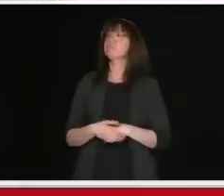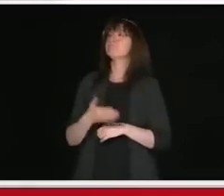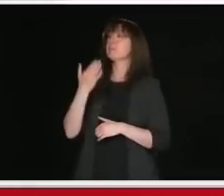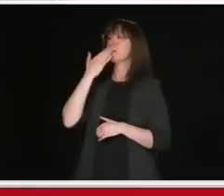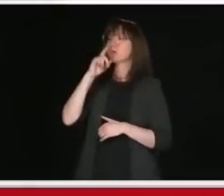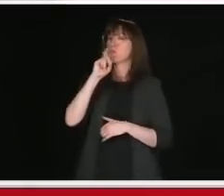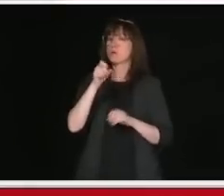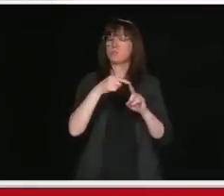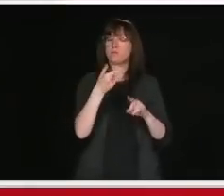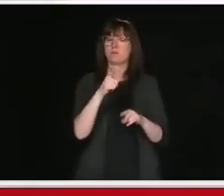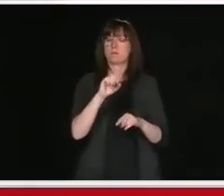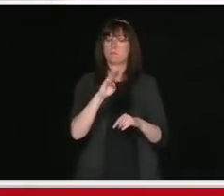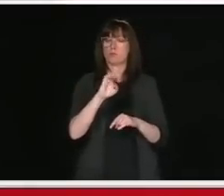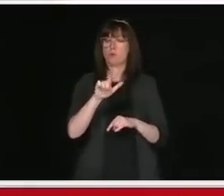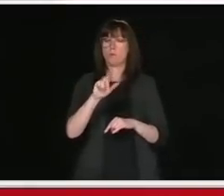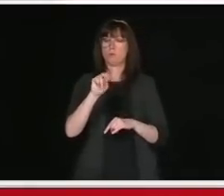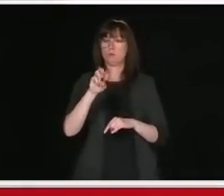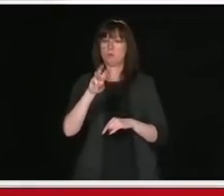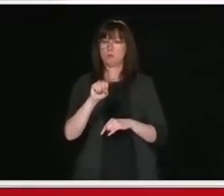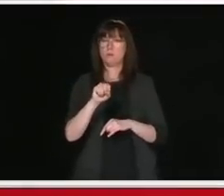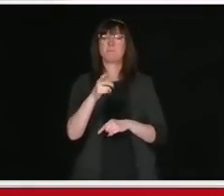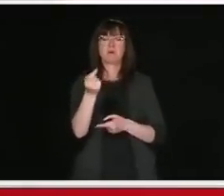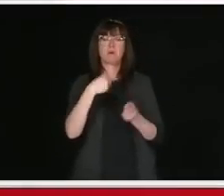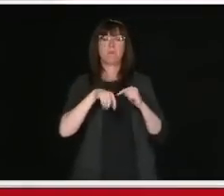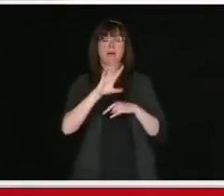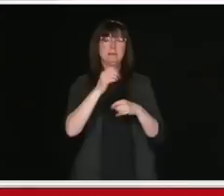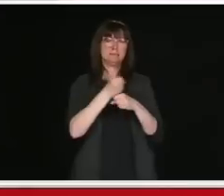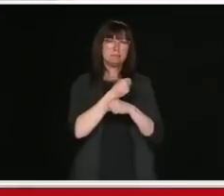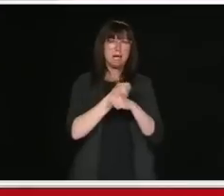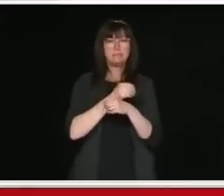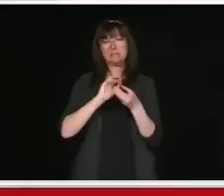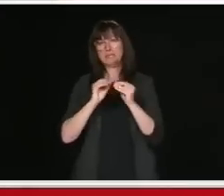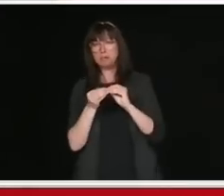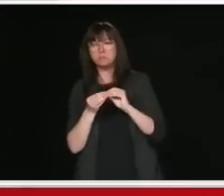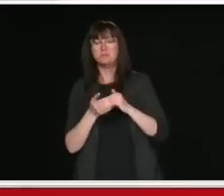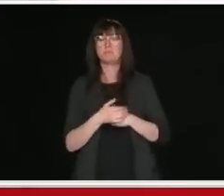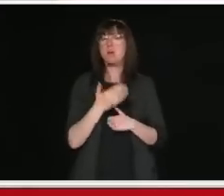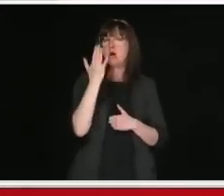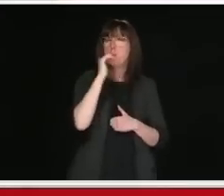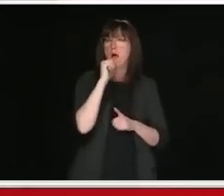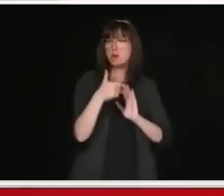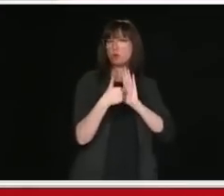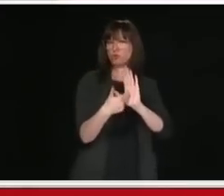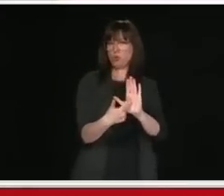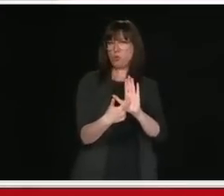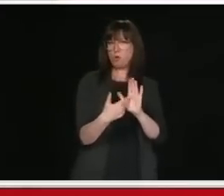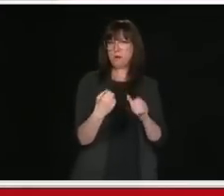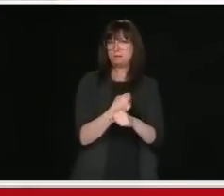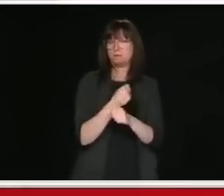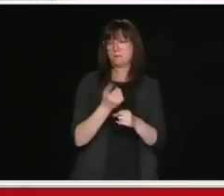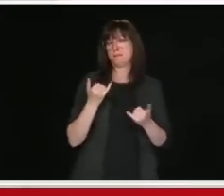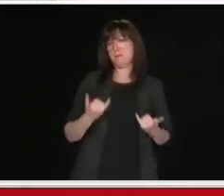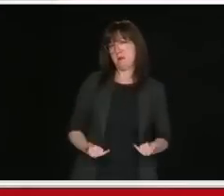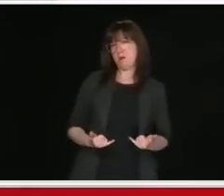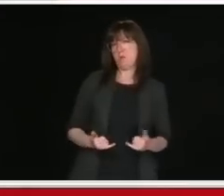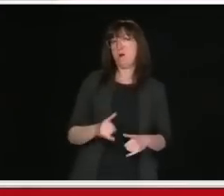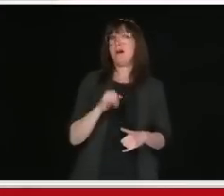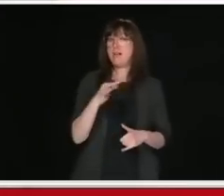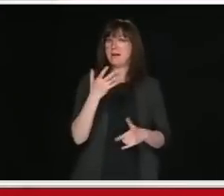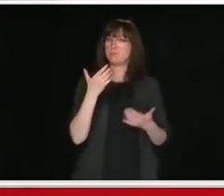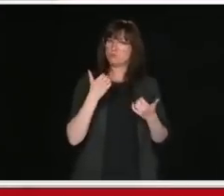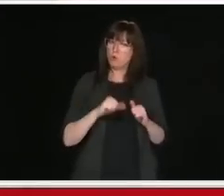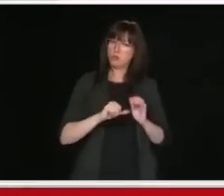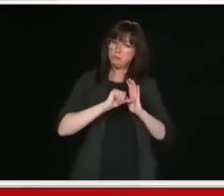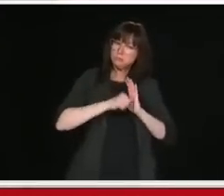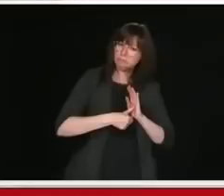data, why not release the numbers now if we're really trying to get Canadians to understand the difference that their